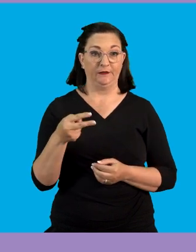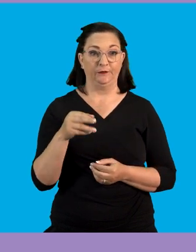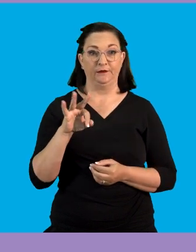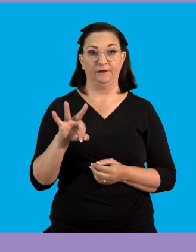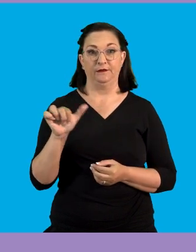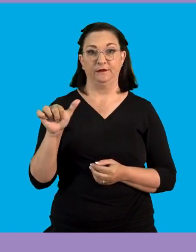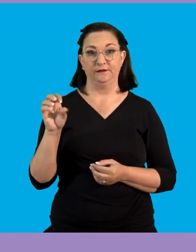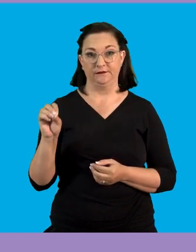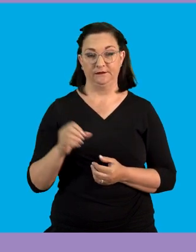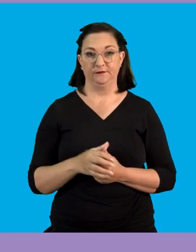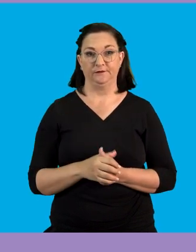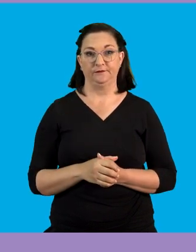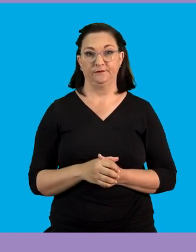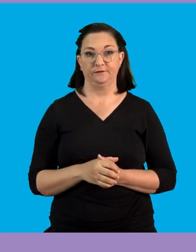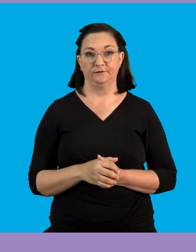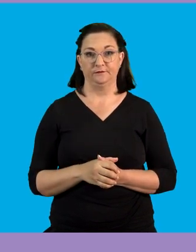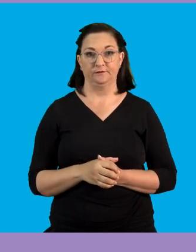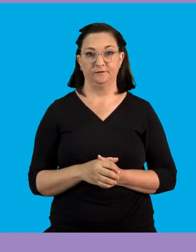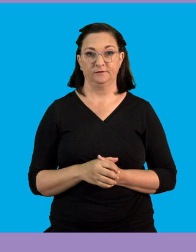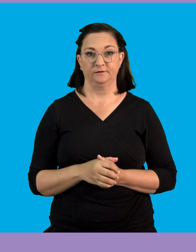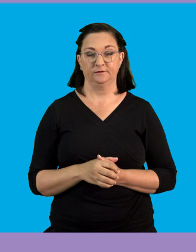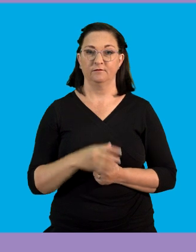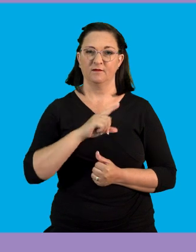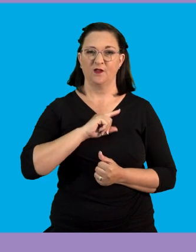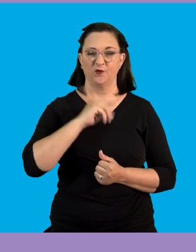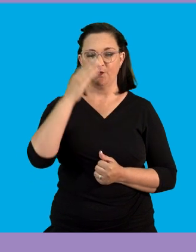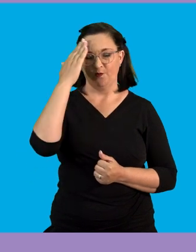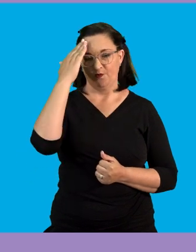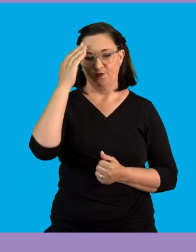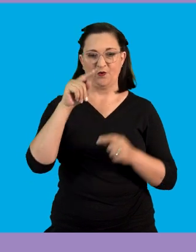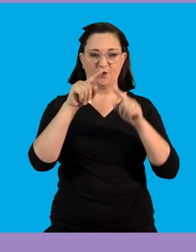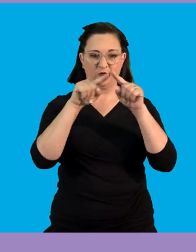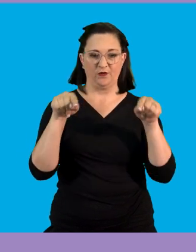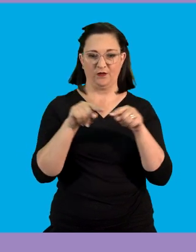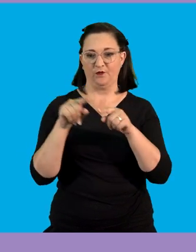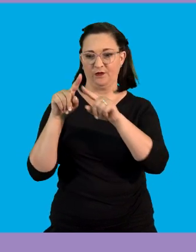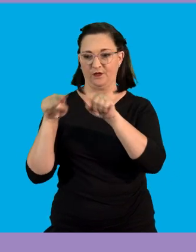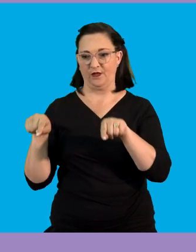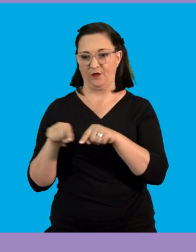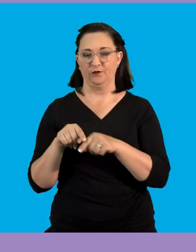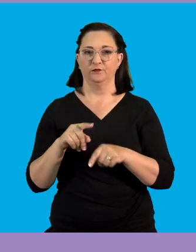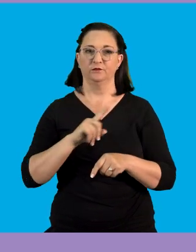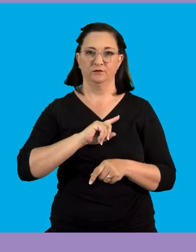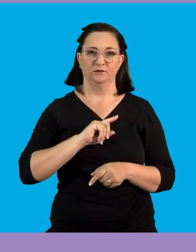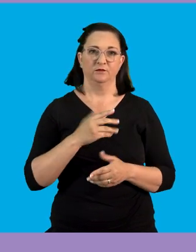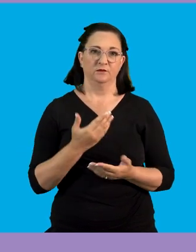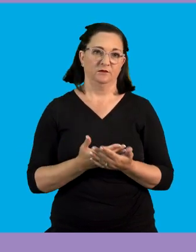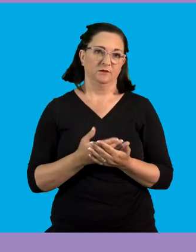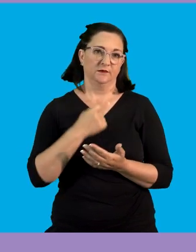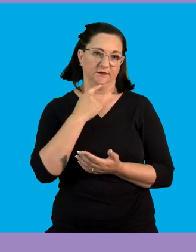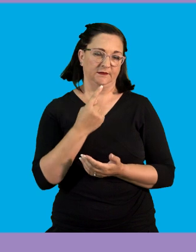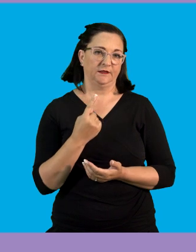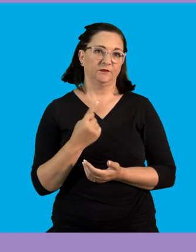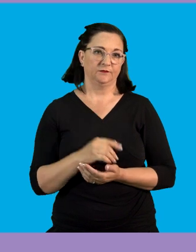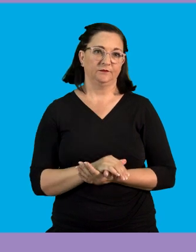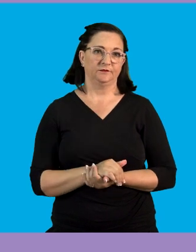the sum of those angles equals to 360 because it is made up of 2 triangles. So that